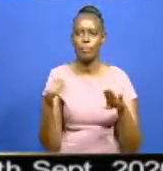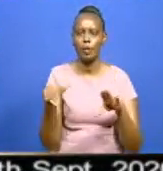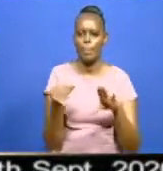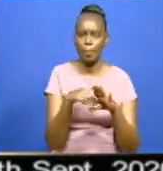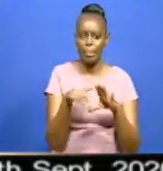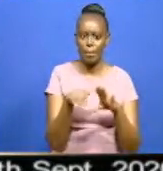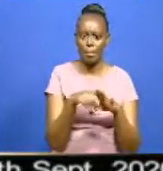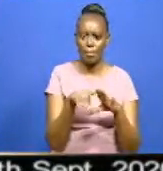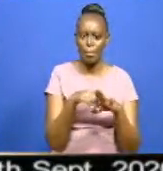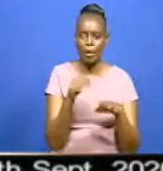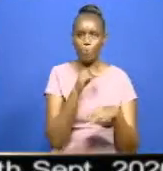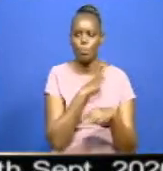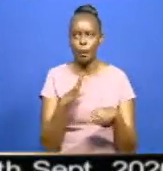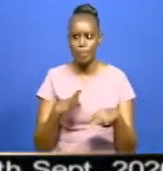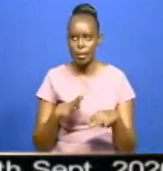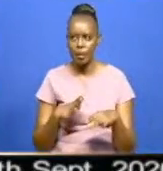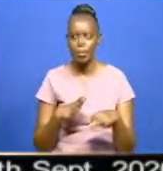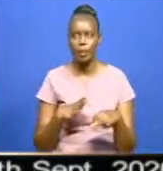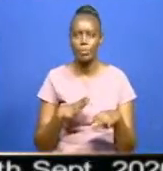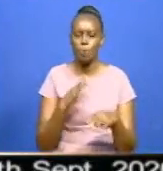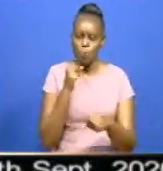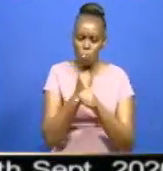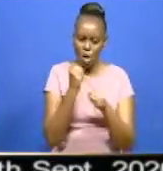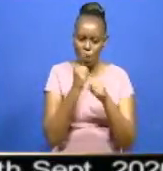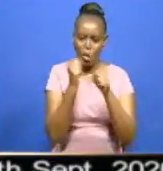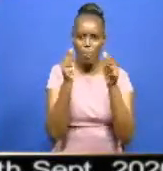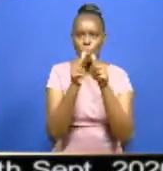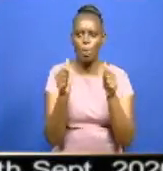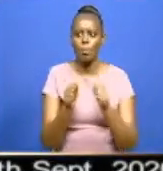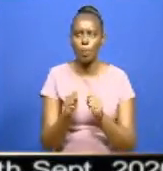members of the committee for job well done.